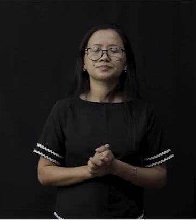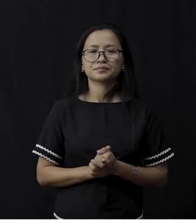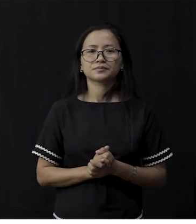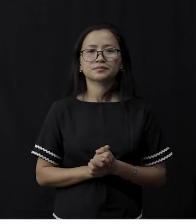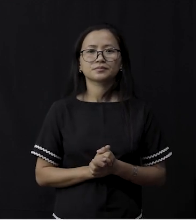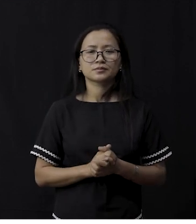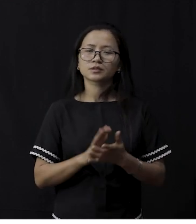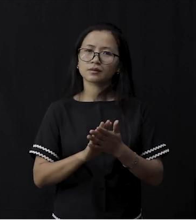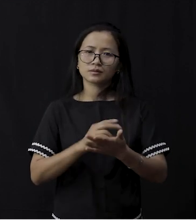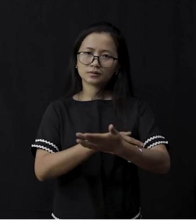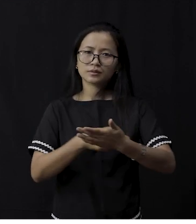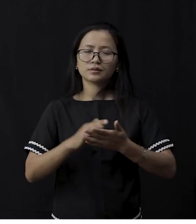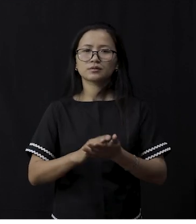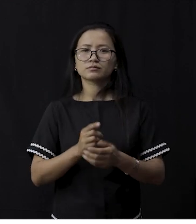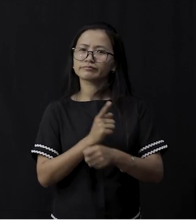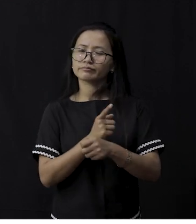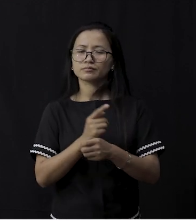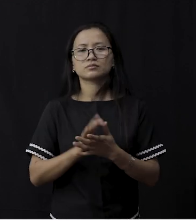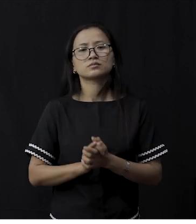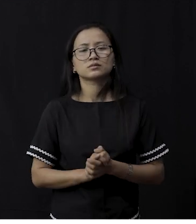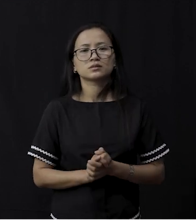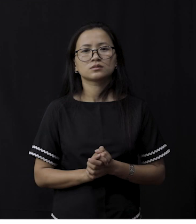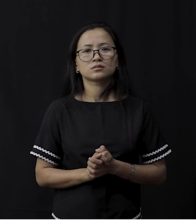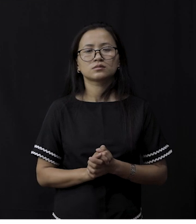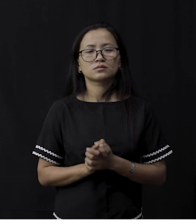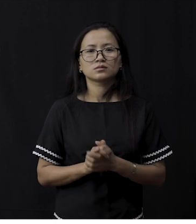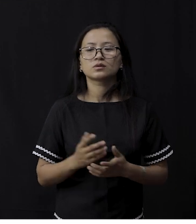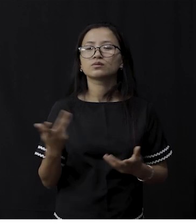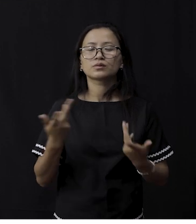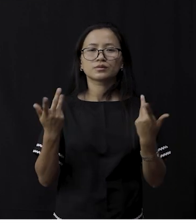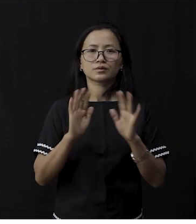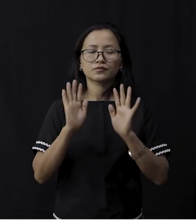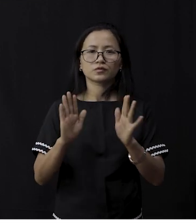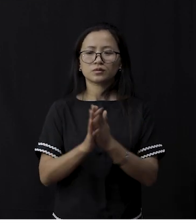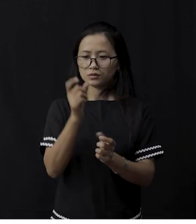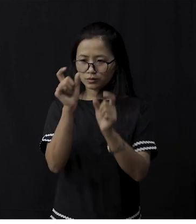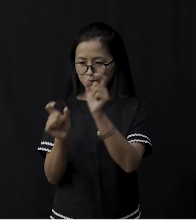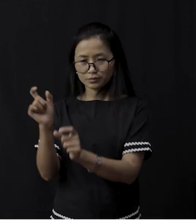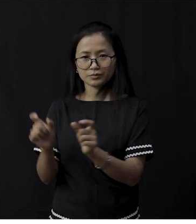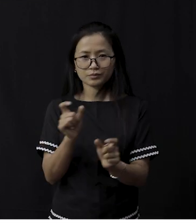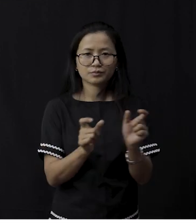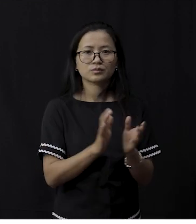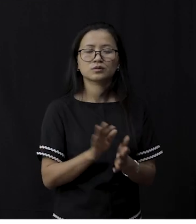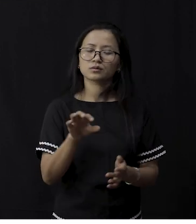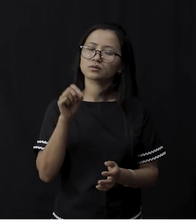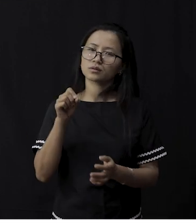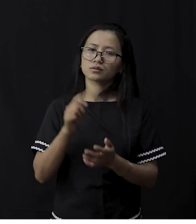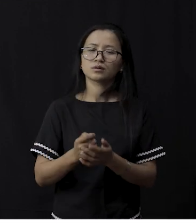Mrs. Yates. Mrs. Yates is a name of a person. So that goes where you have the column of people. So you're going to take a